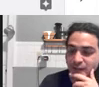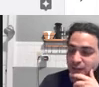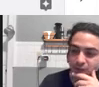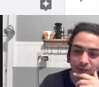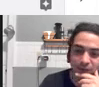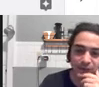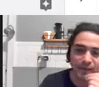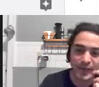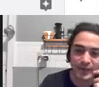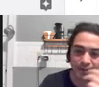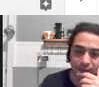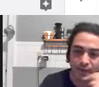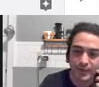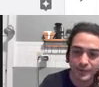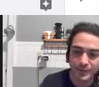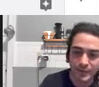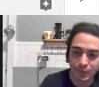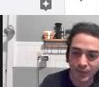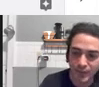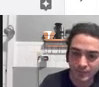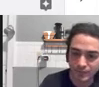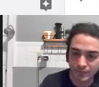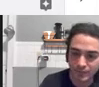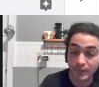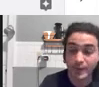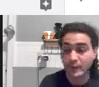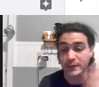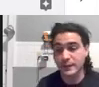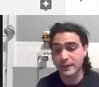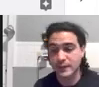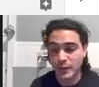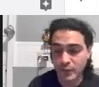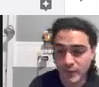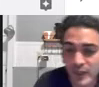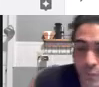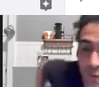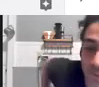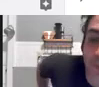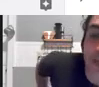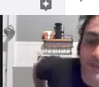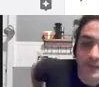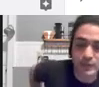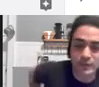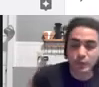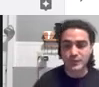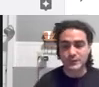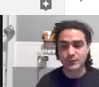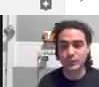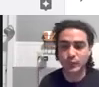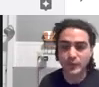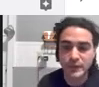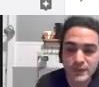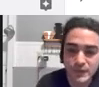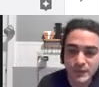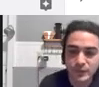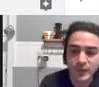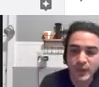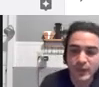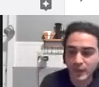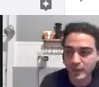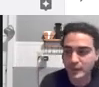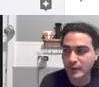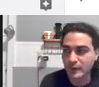I do. I agree, and I think there were a lot of the going through the Jamboards from the last session was really